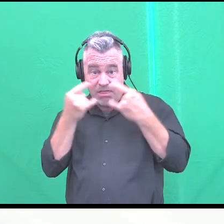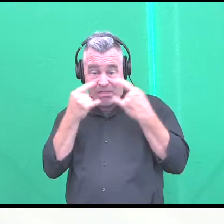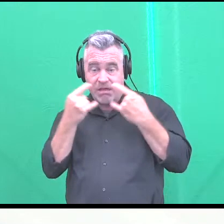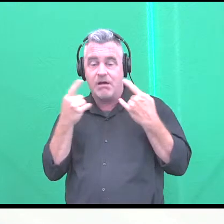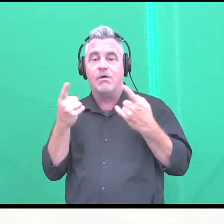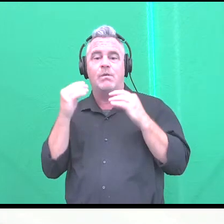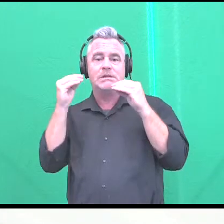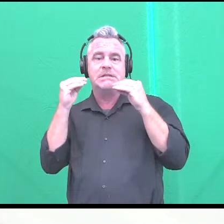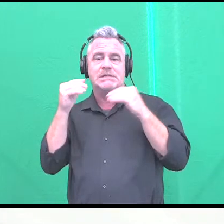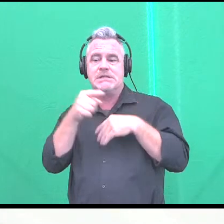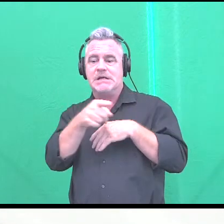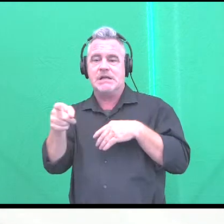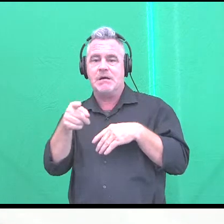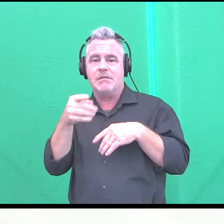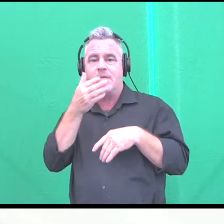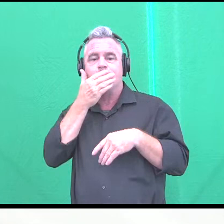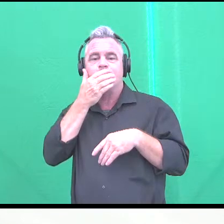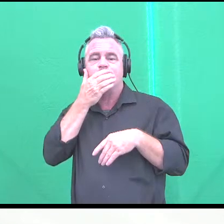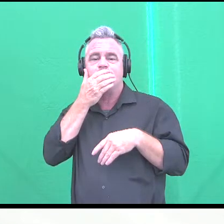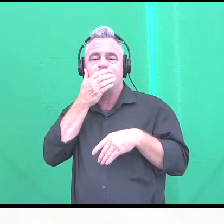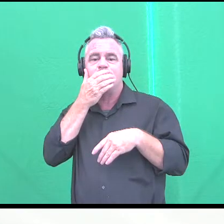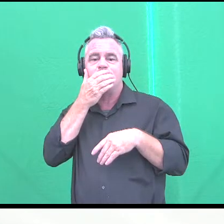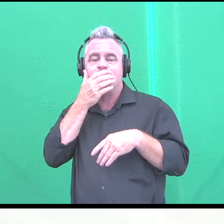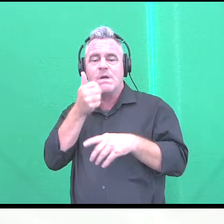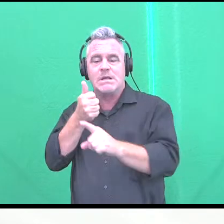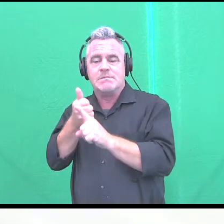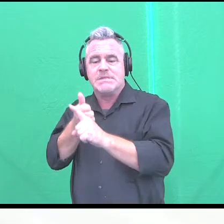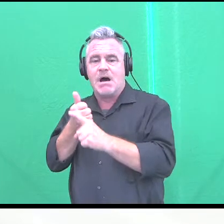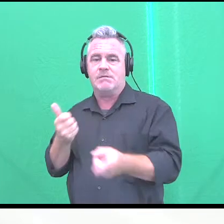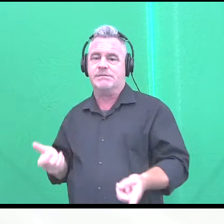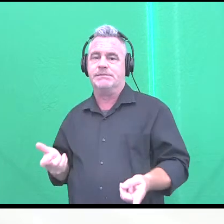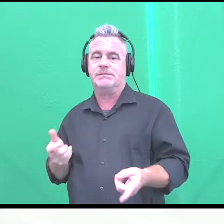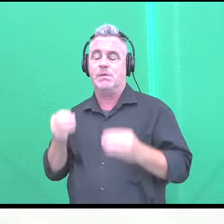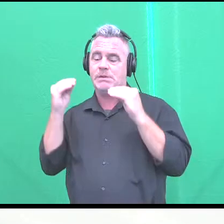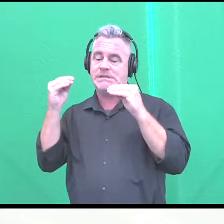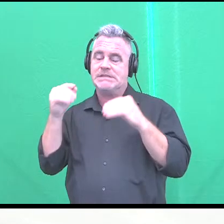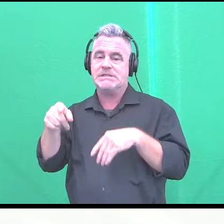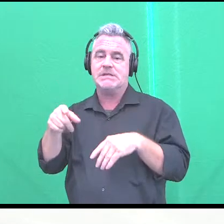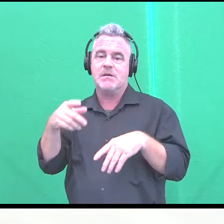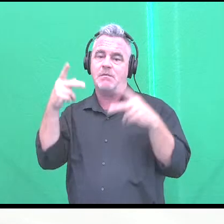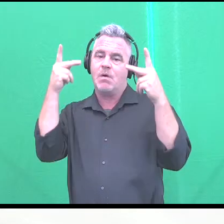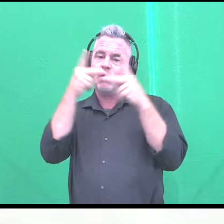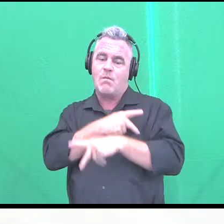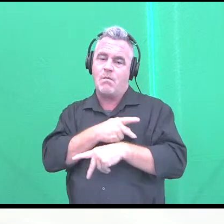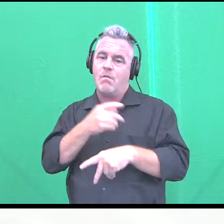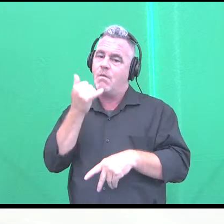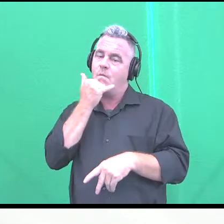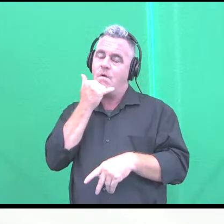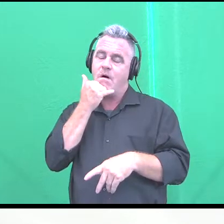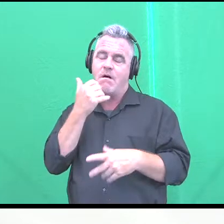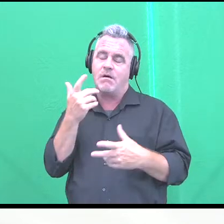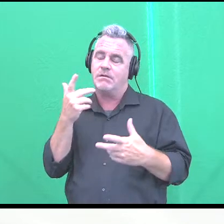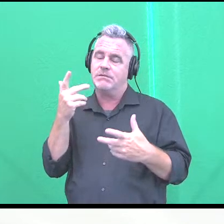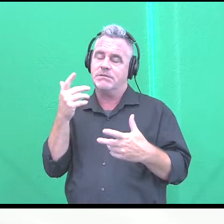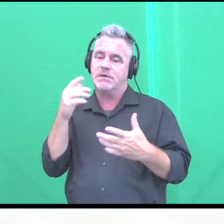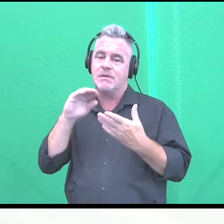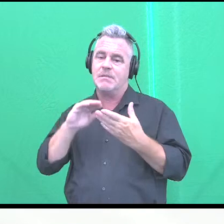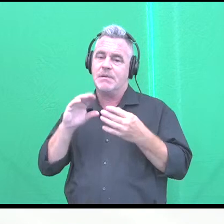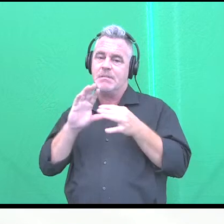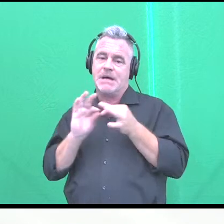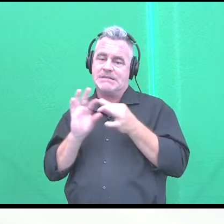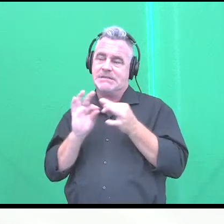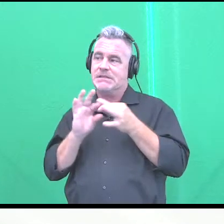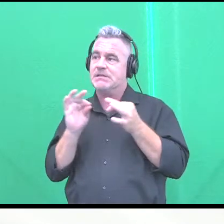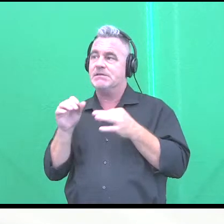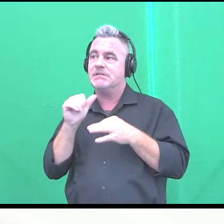on some level to muzzle themselves. We're teaching them the wrong message. They're not able to see smiles.